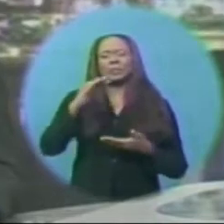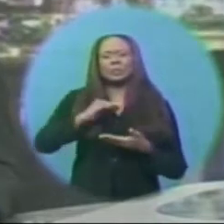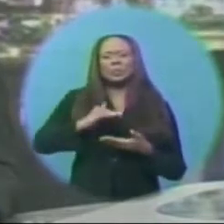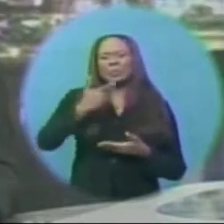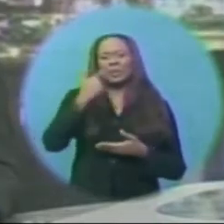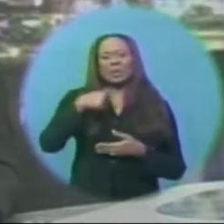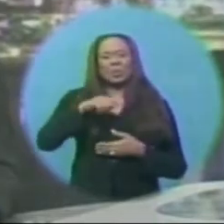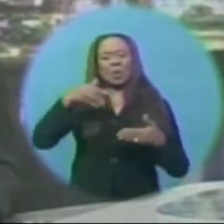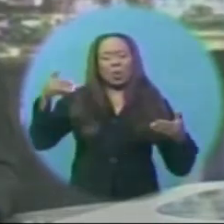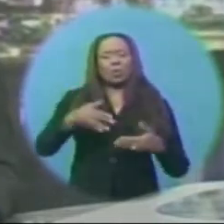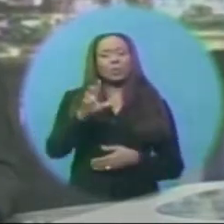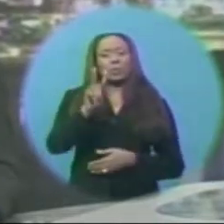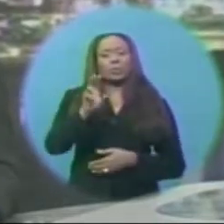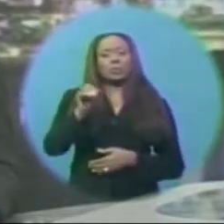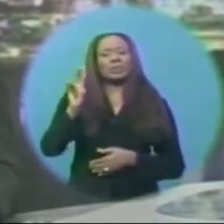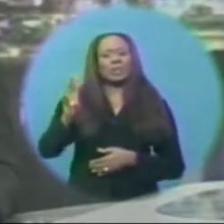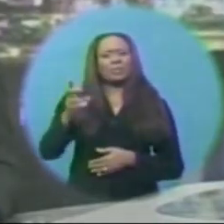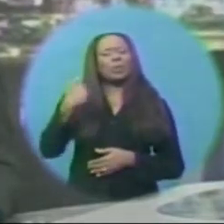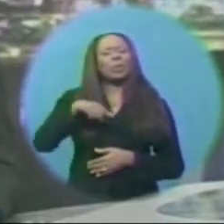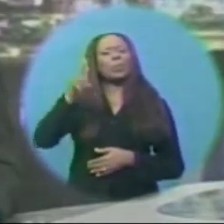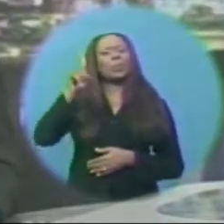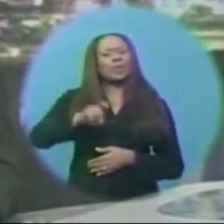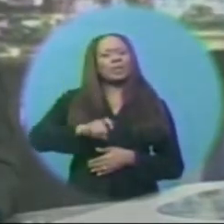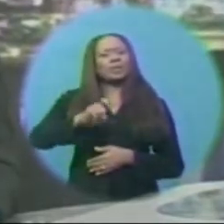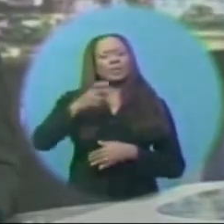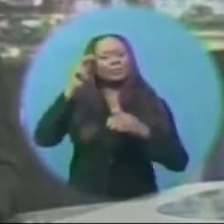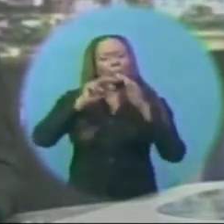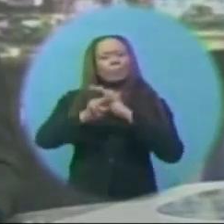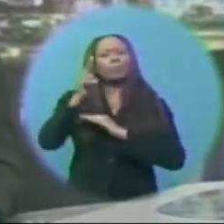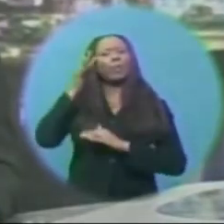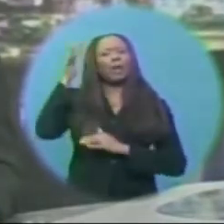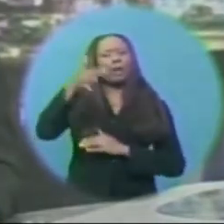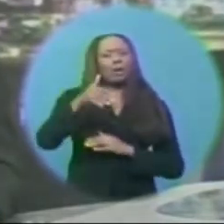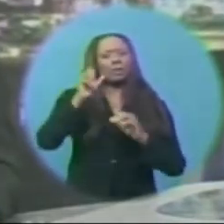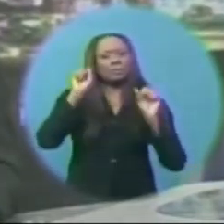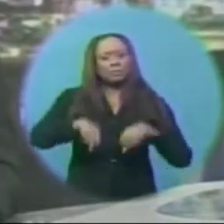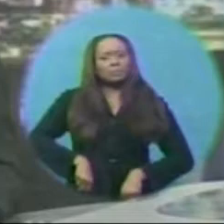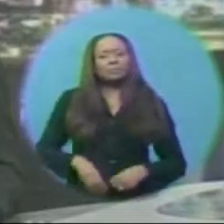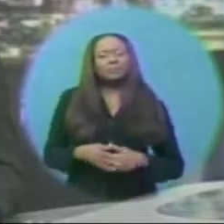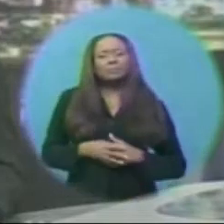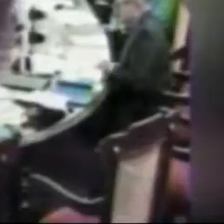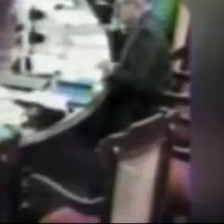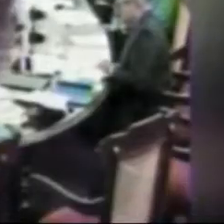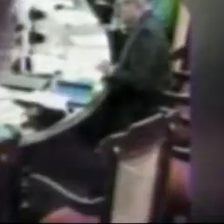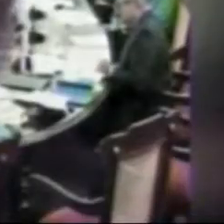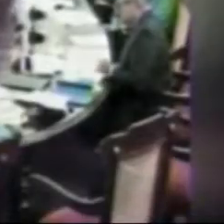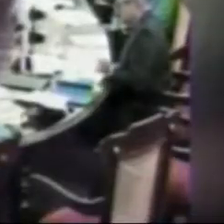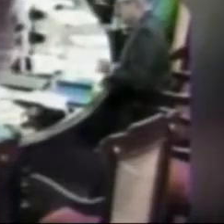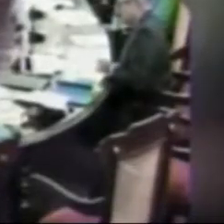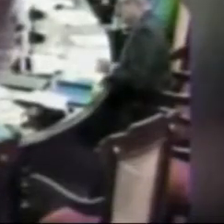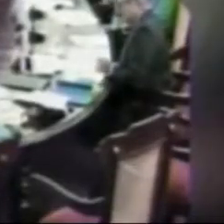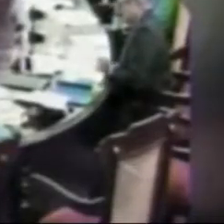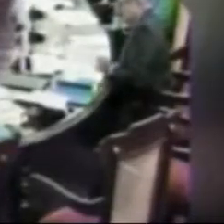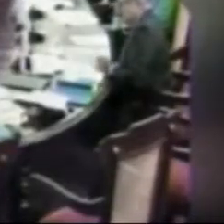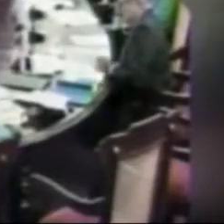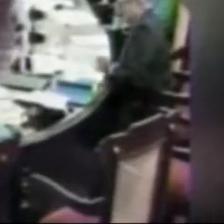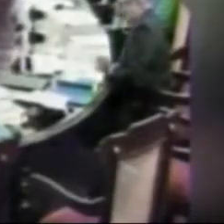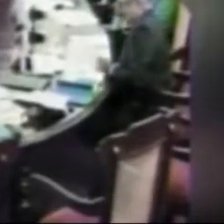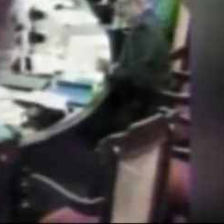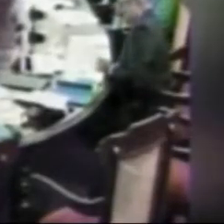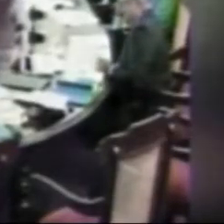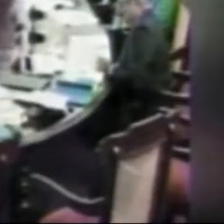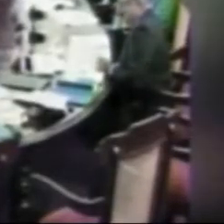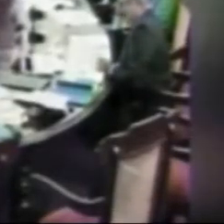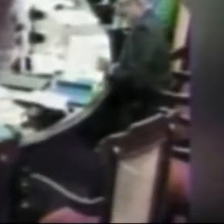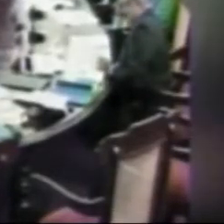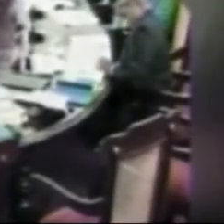says Barbados simply has to be realistic in its expectations. Speak to any country that has